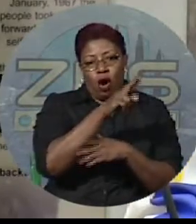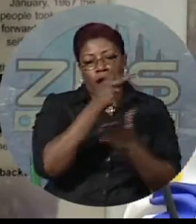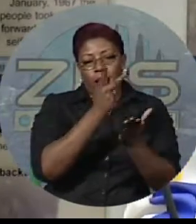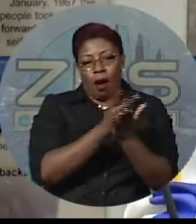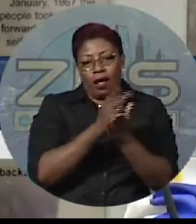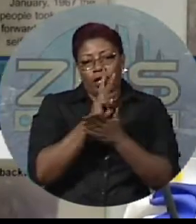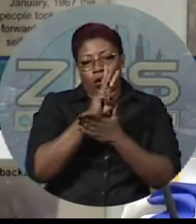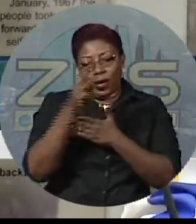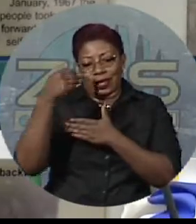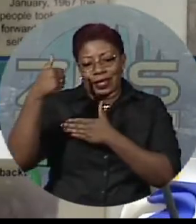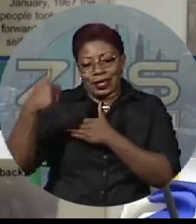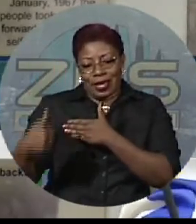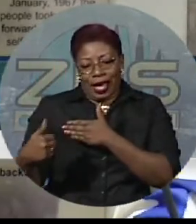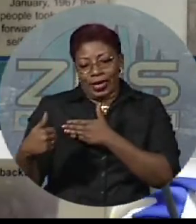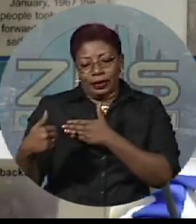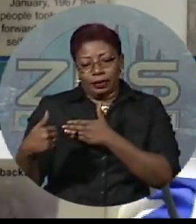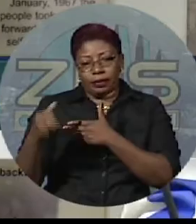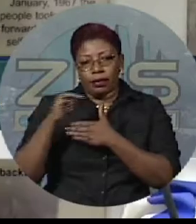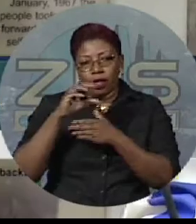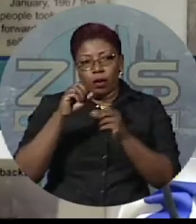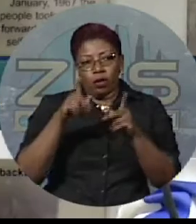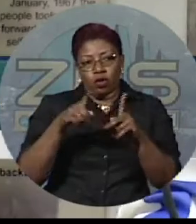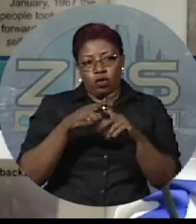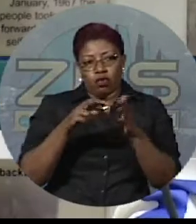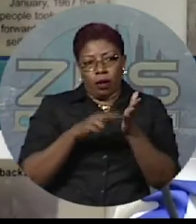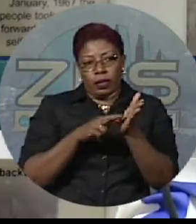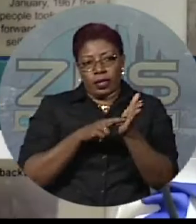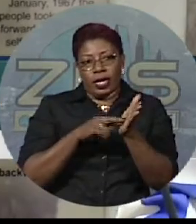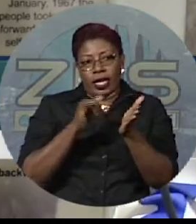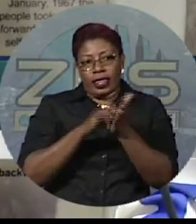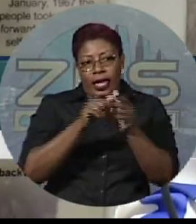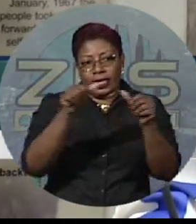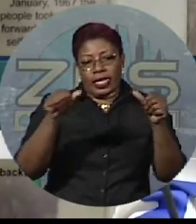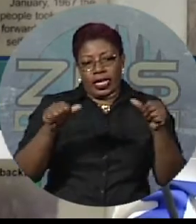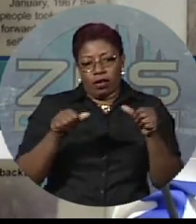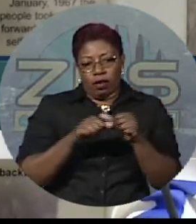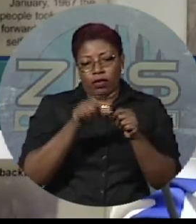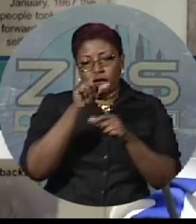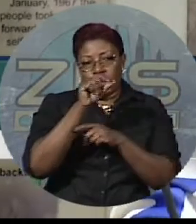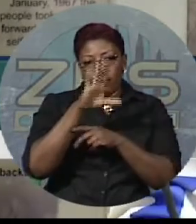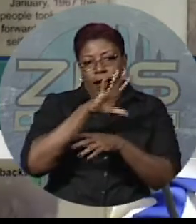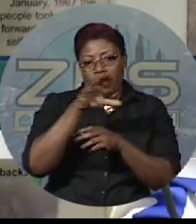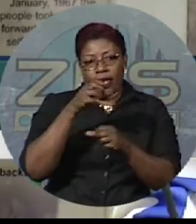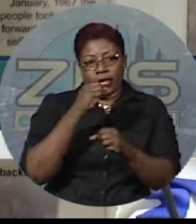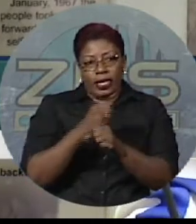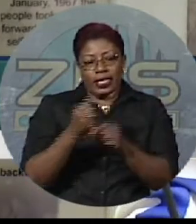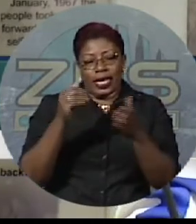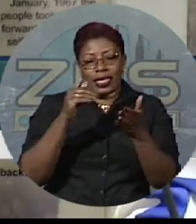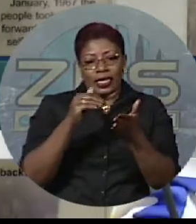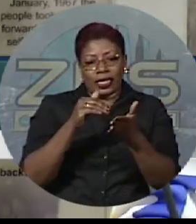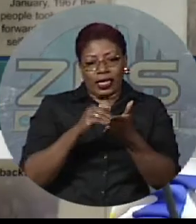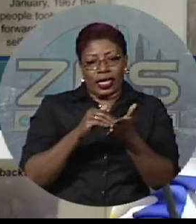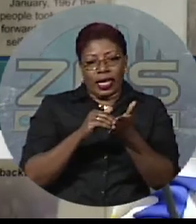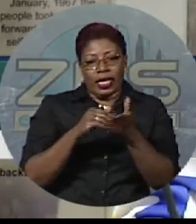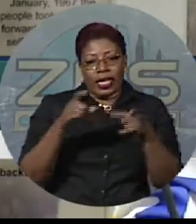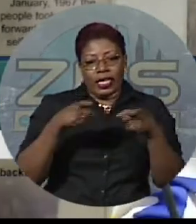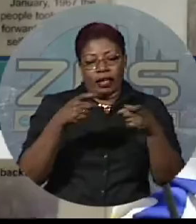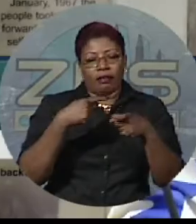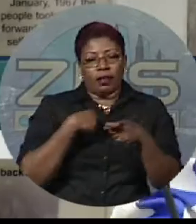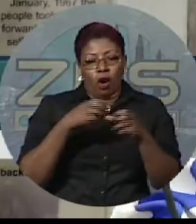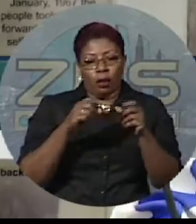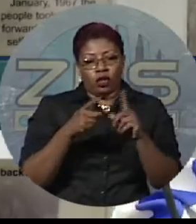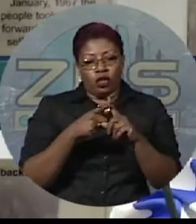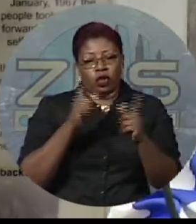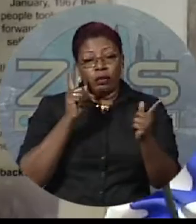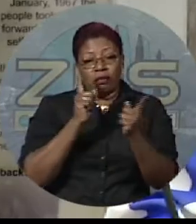of Windsor Park, I had the privilege of representing that area for 25 years, and it gave me the opportunity to meet and greet a